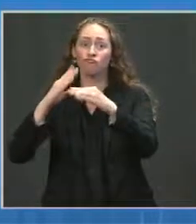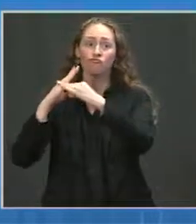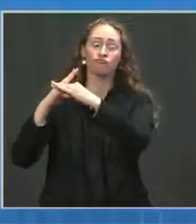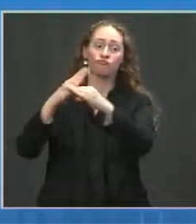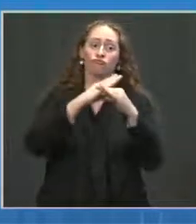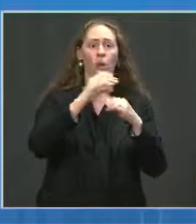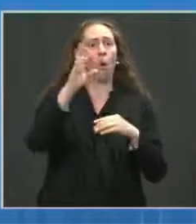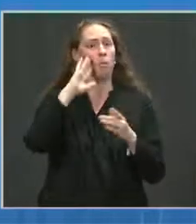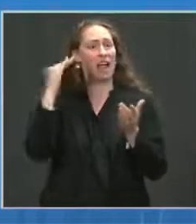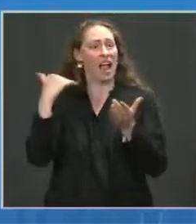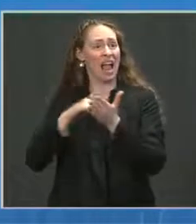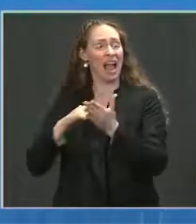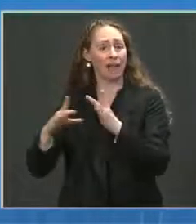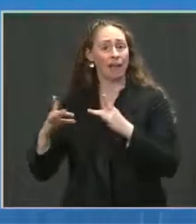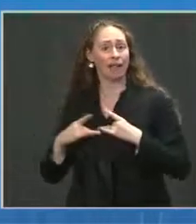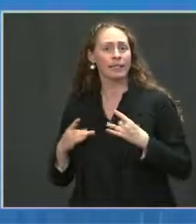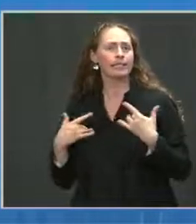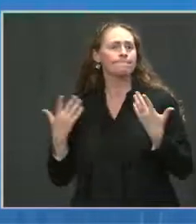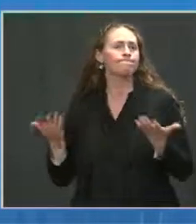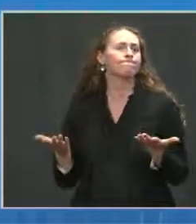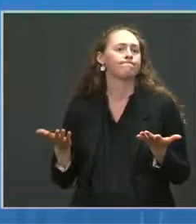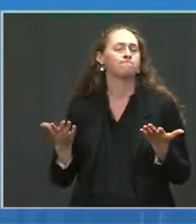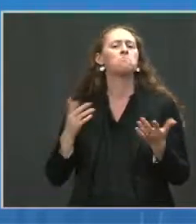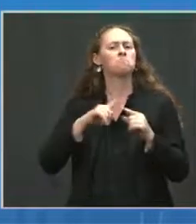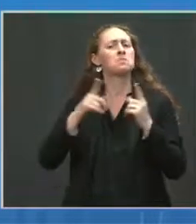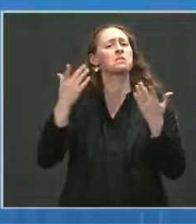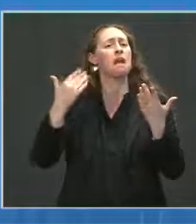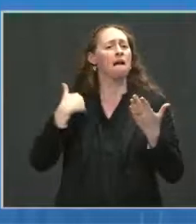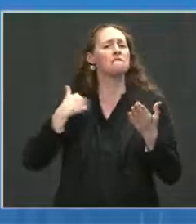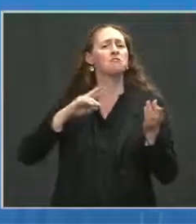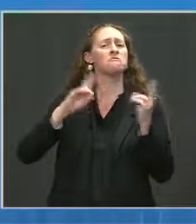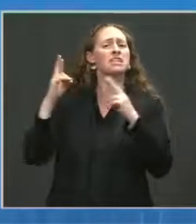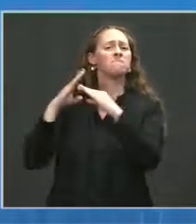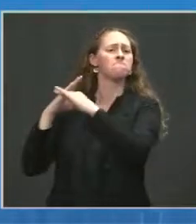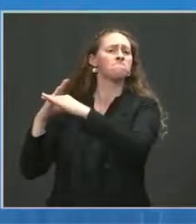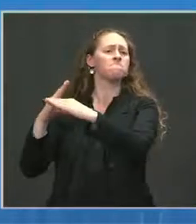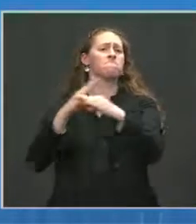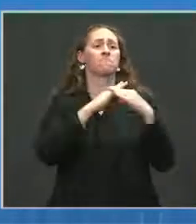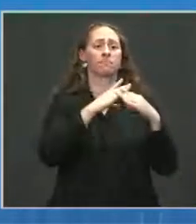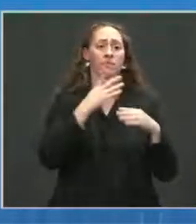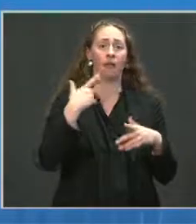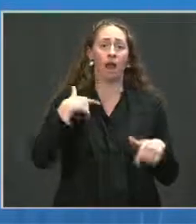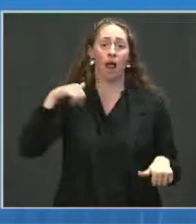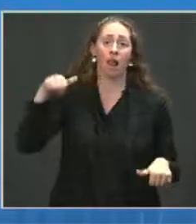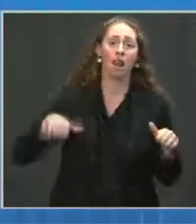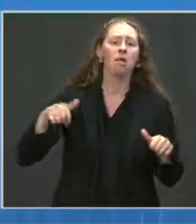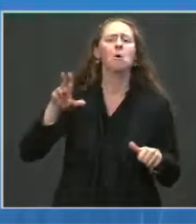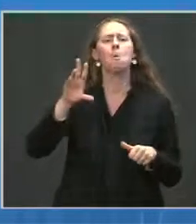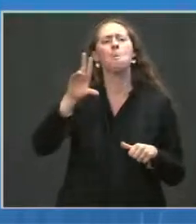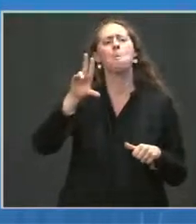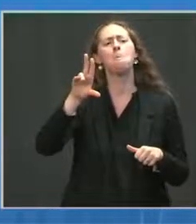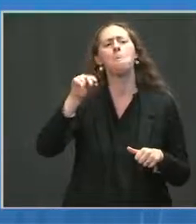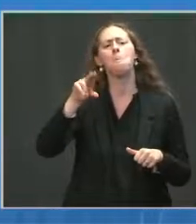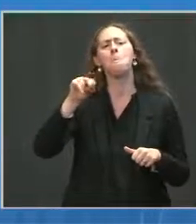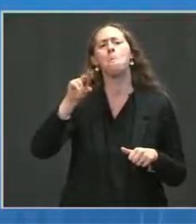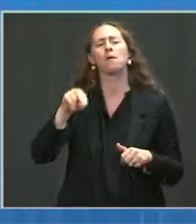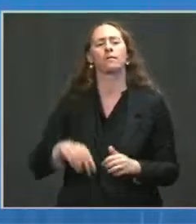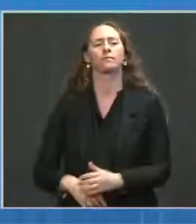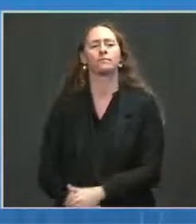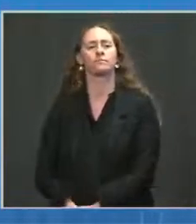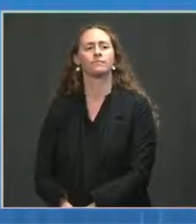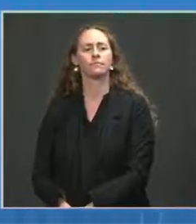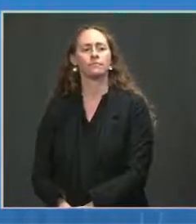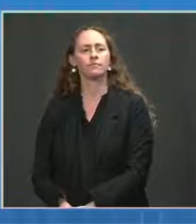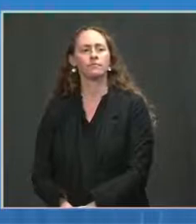isn't perfect, but it's good protection. You can't doubt that. The situation changes when you're dealing with the evolution of a